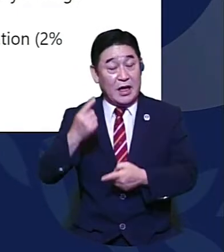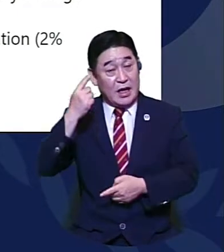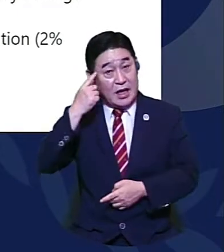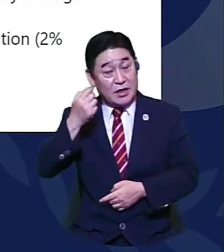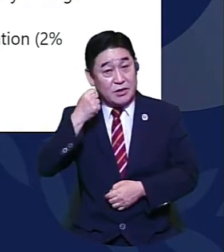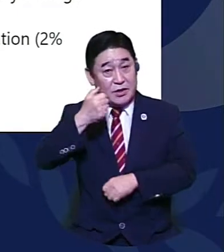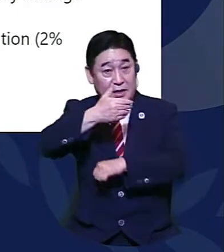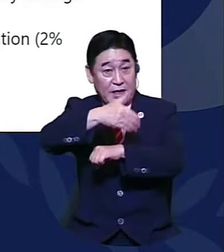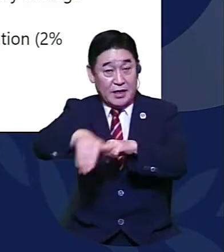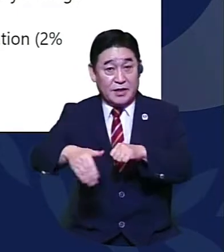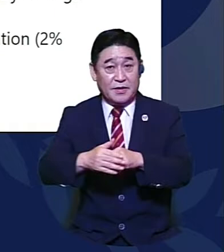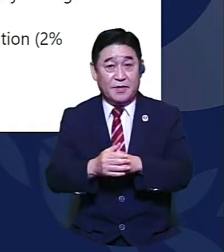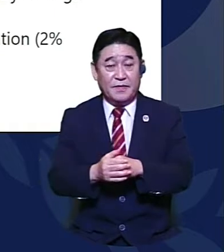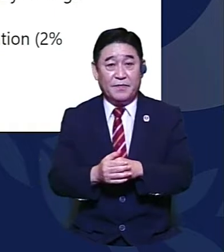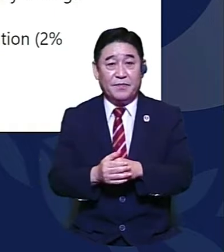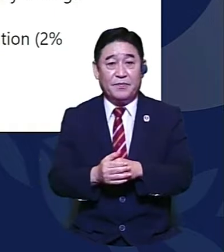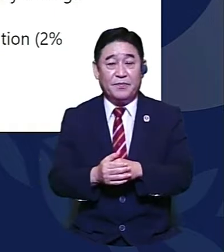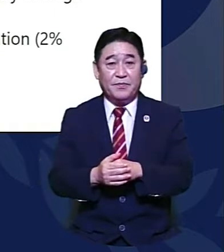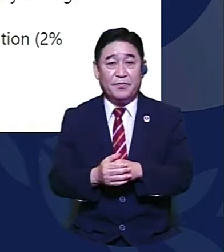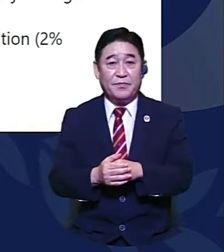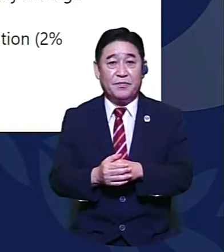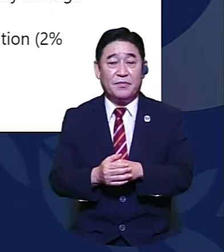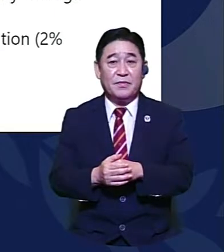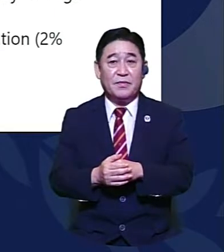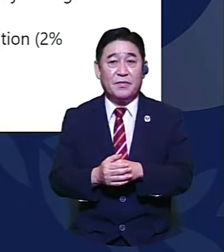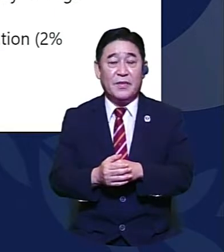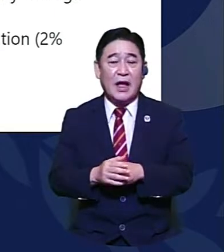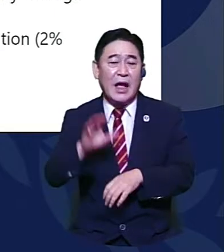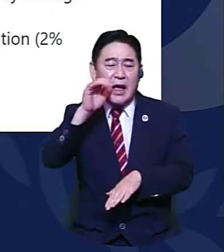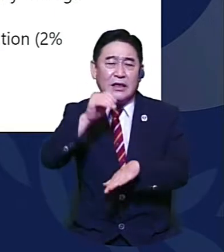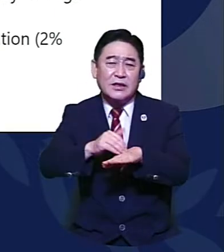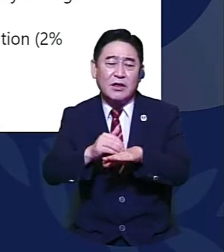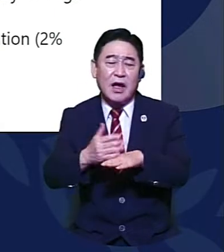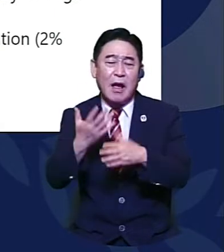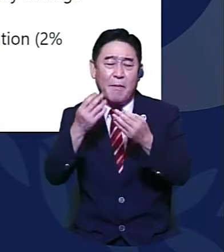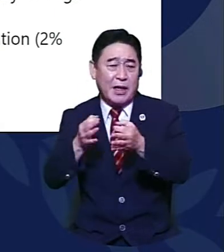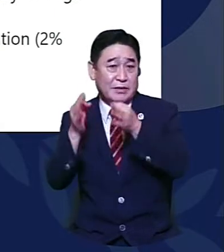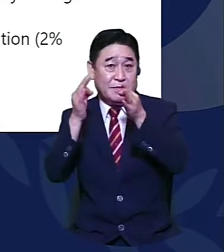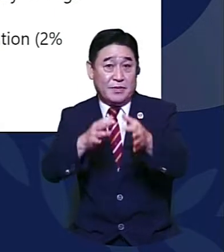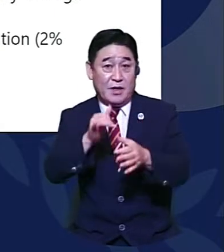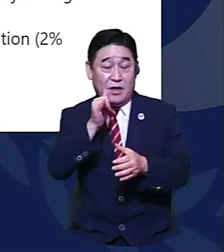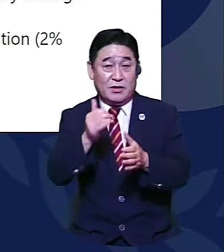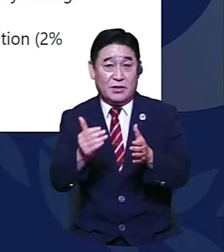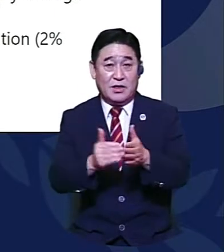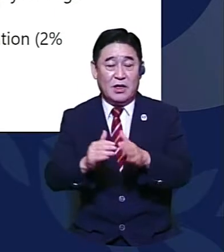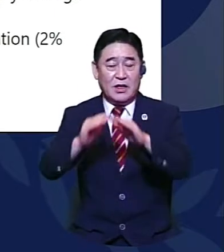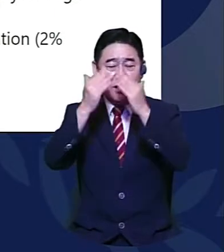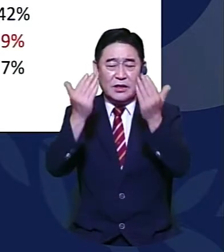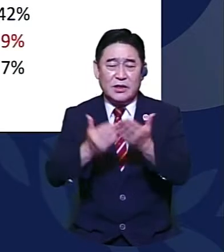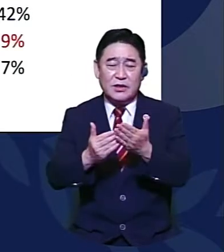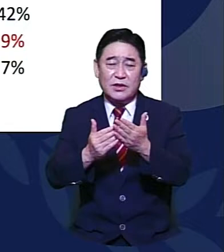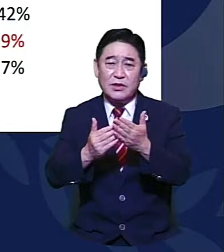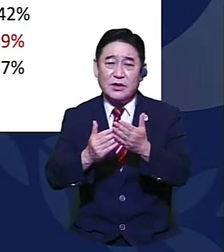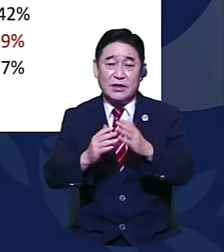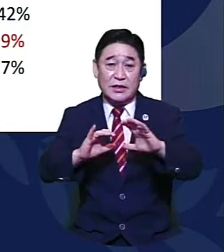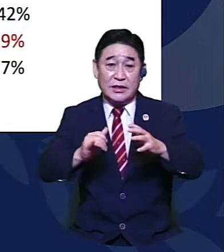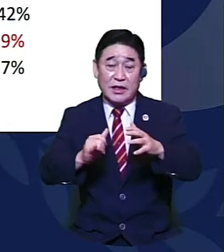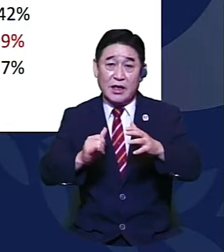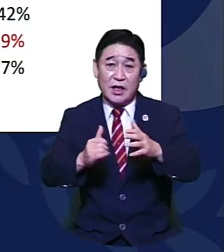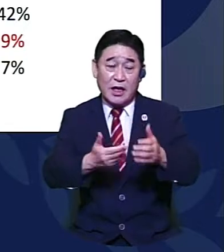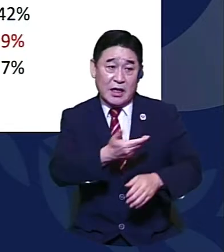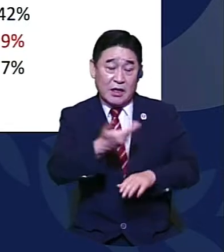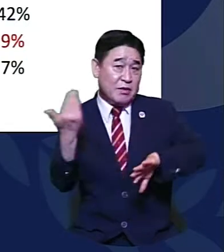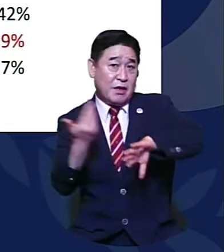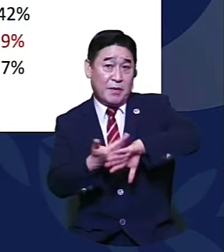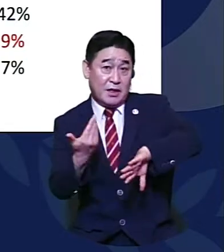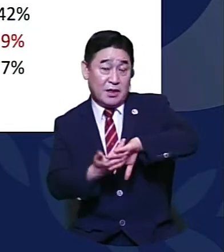mitigation, which is interesting because it's quite different than the overall trend that I just showed you. Now, the average